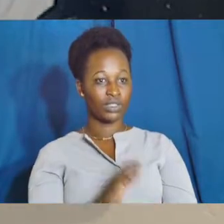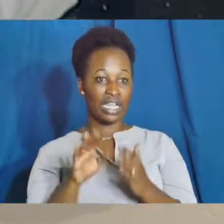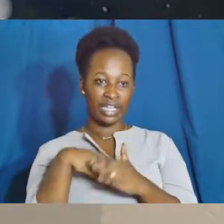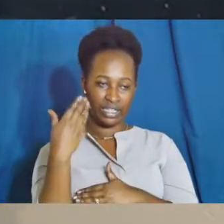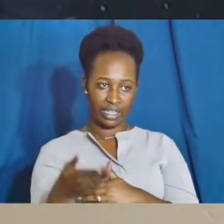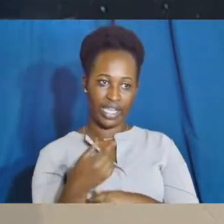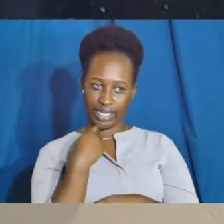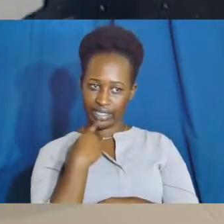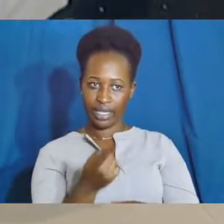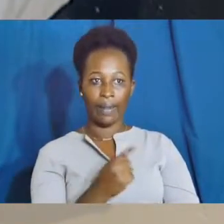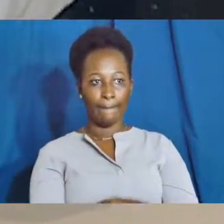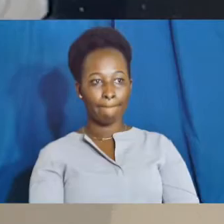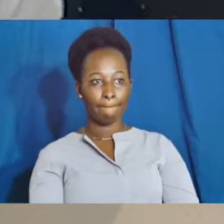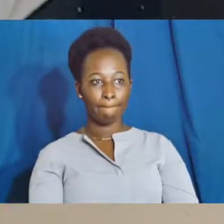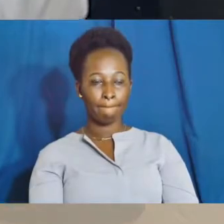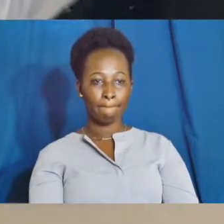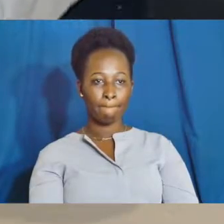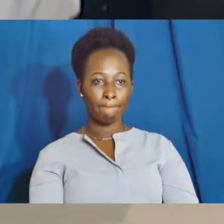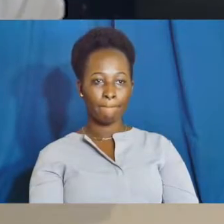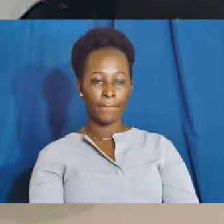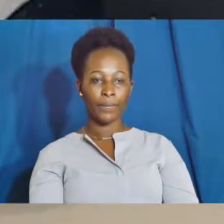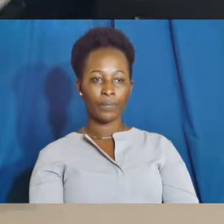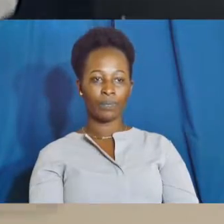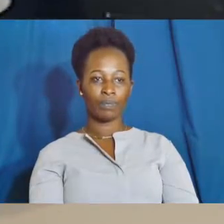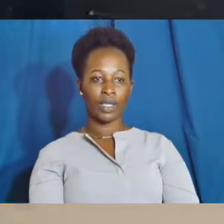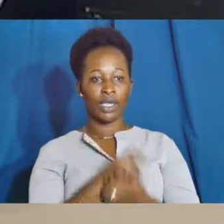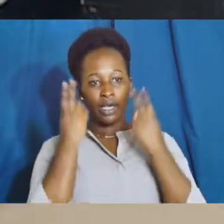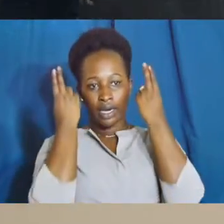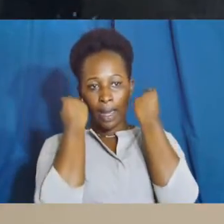then we can say rabbit.